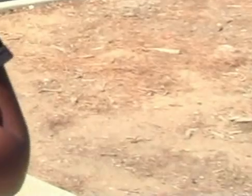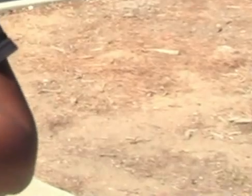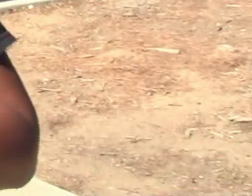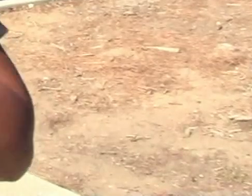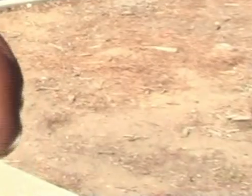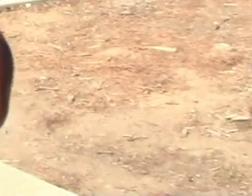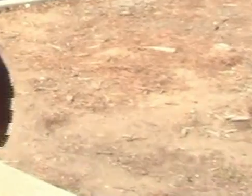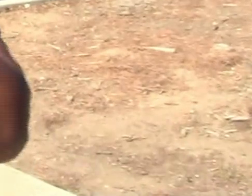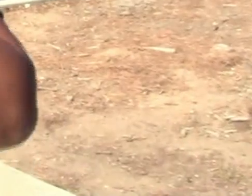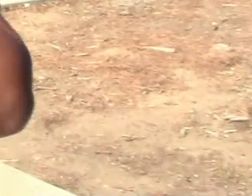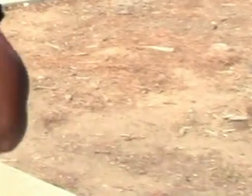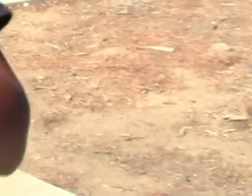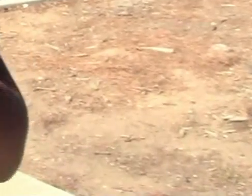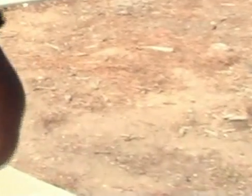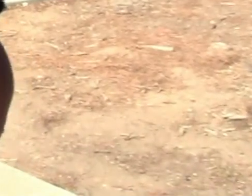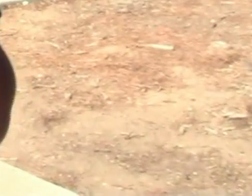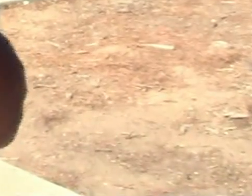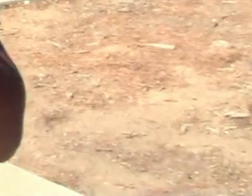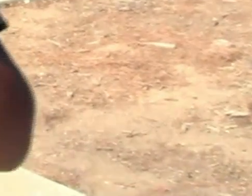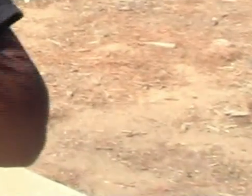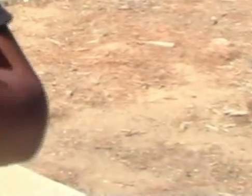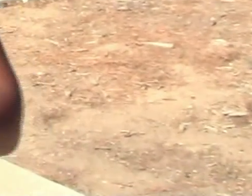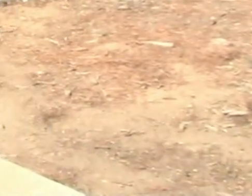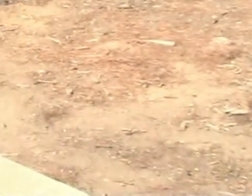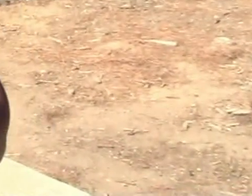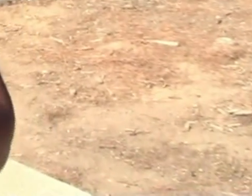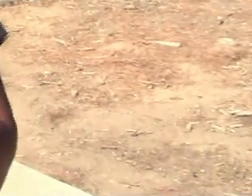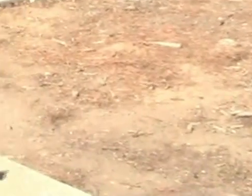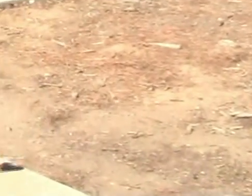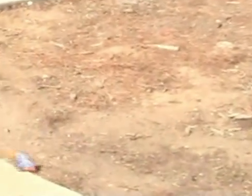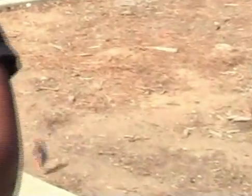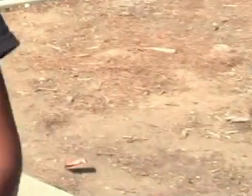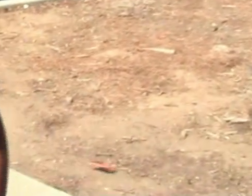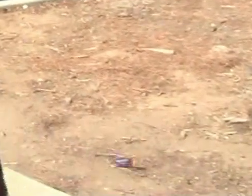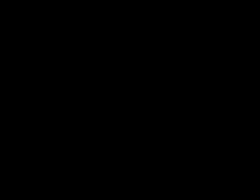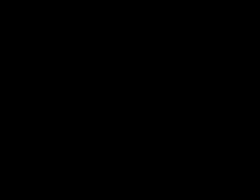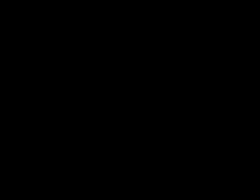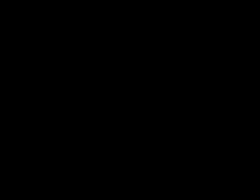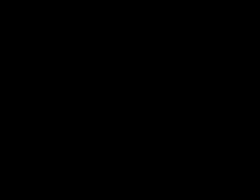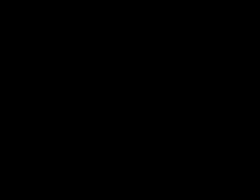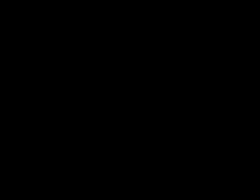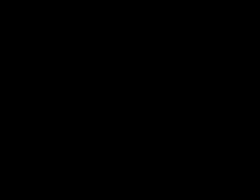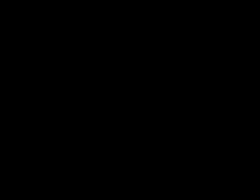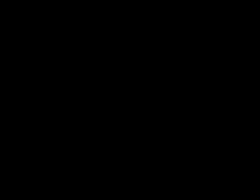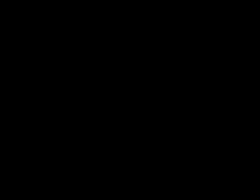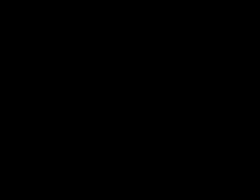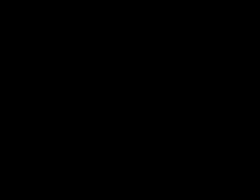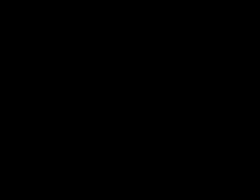slower, then we can catch each word. Like if you need help, I can lip read what you're saying and then I can help you.